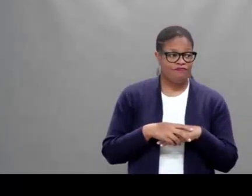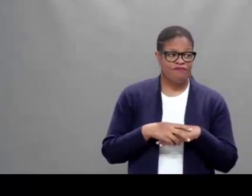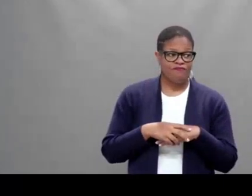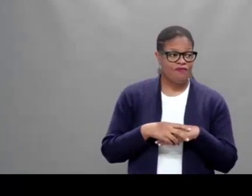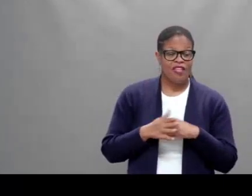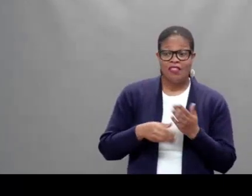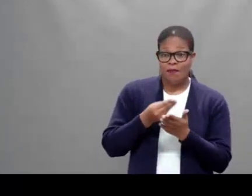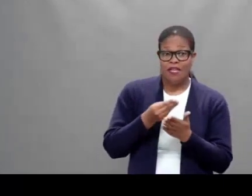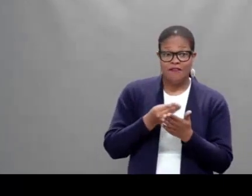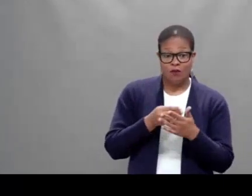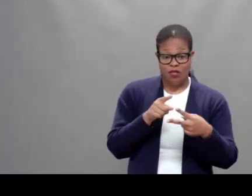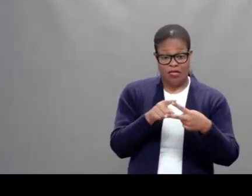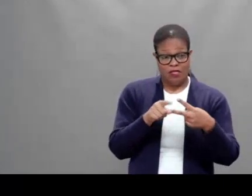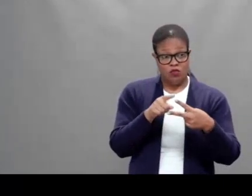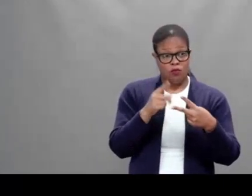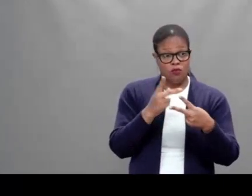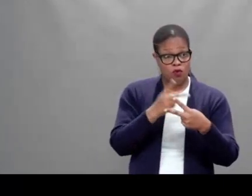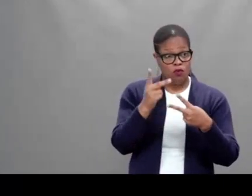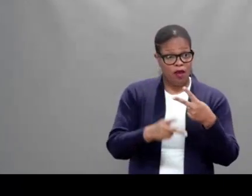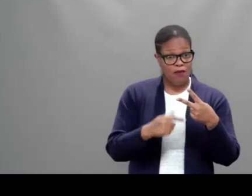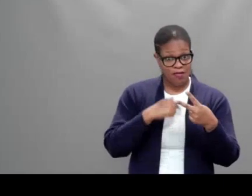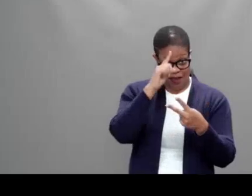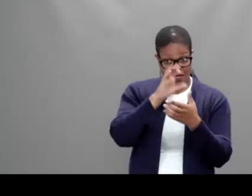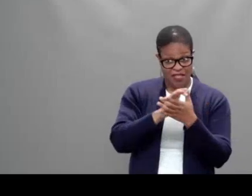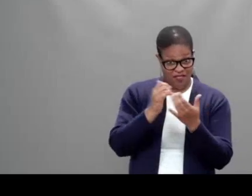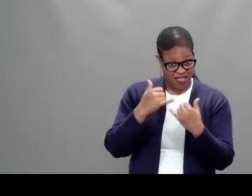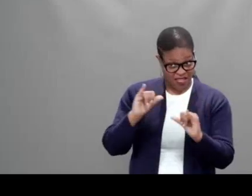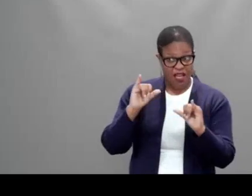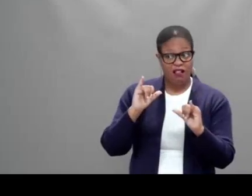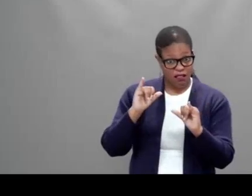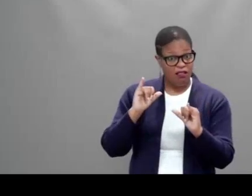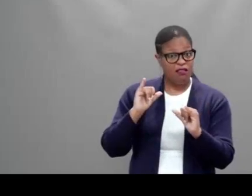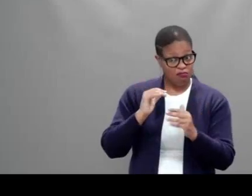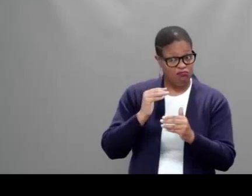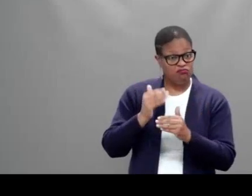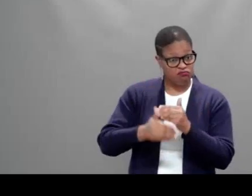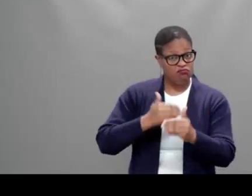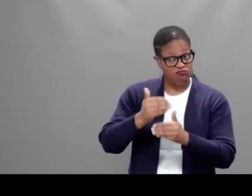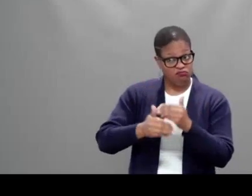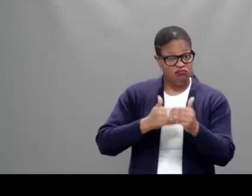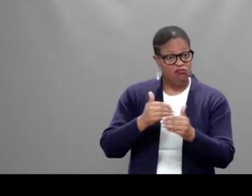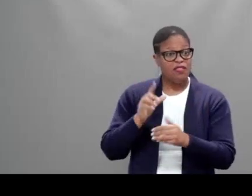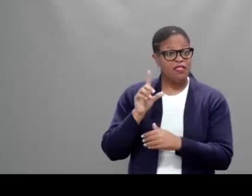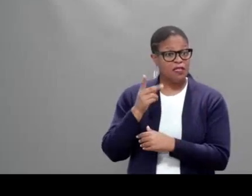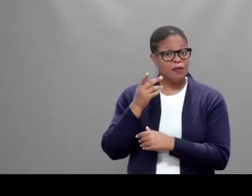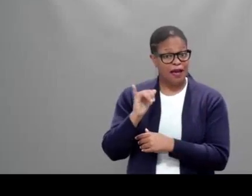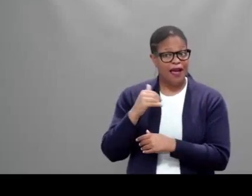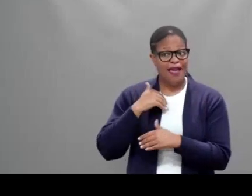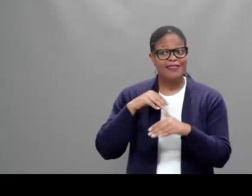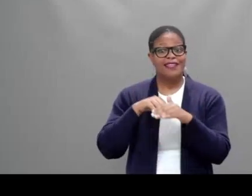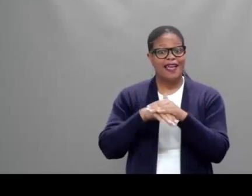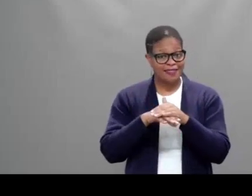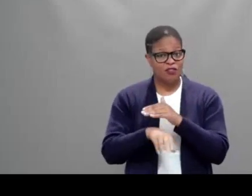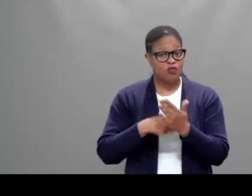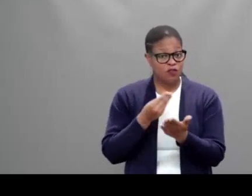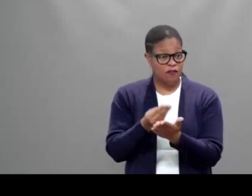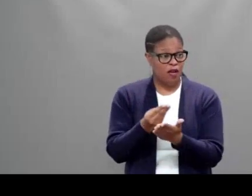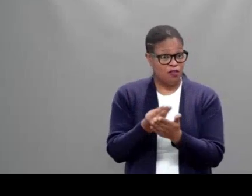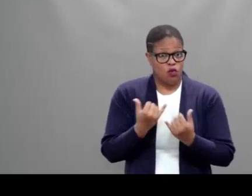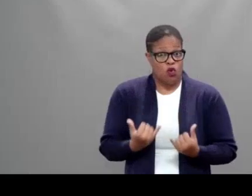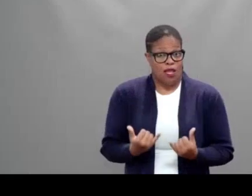The monies for these two programs, I believe, is still in the works, and DPI has access to those